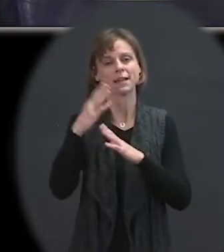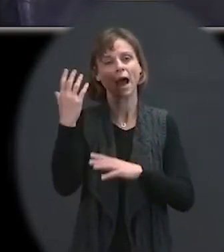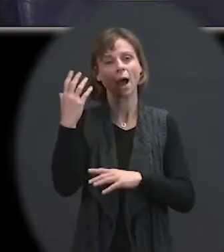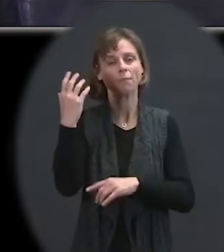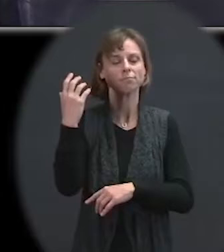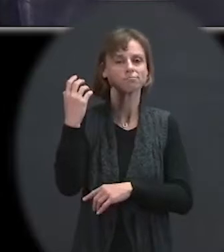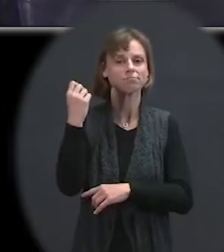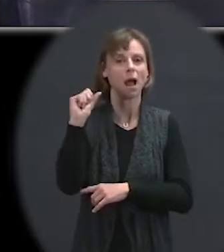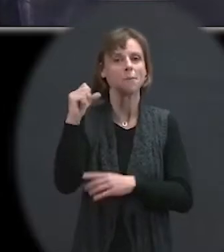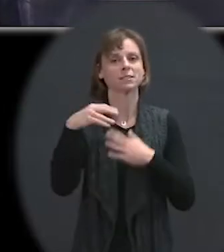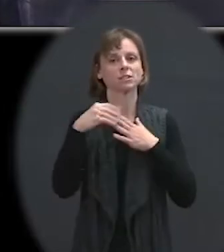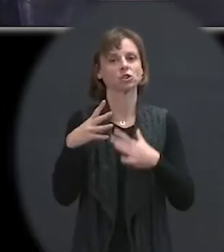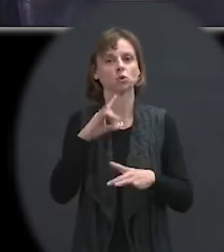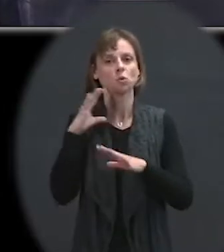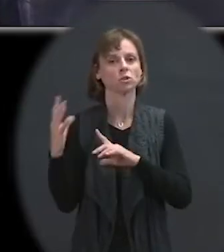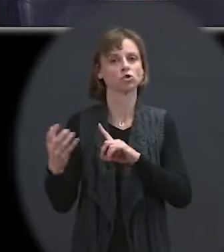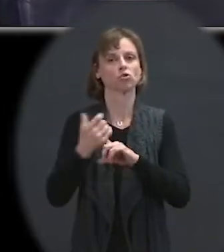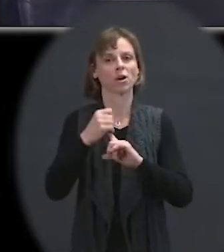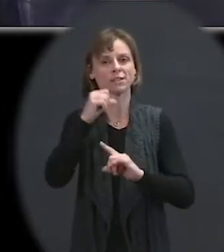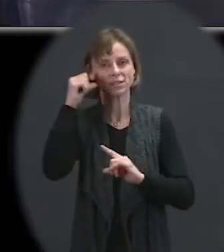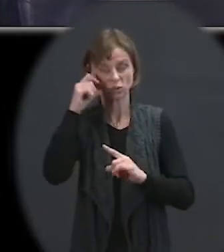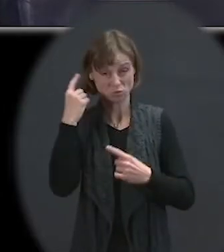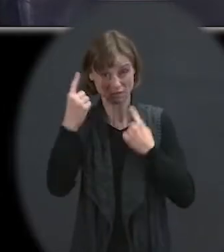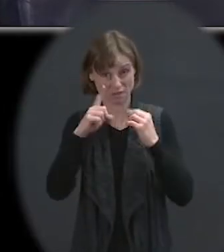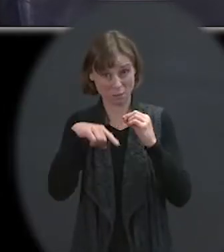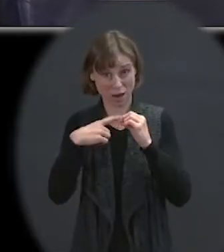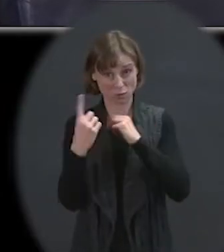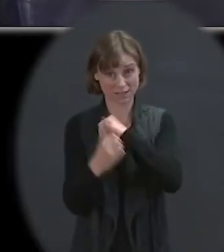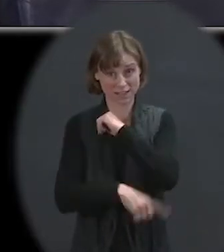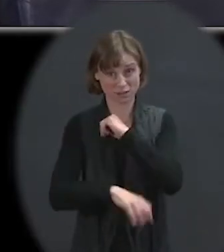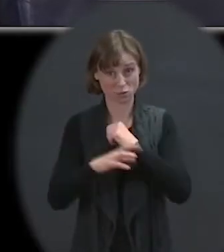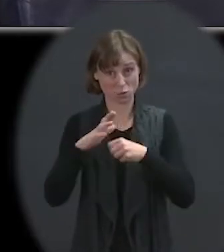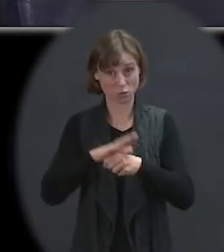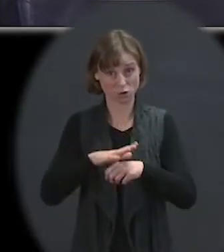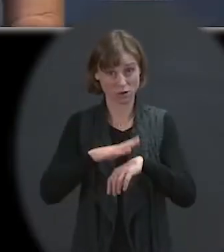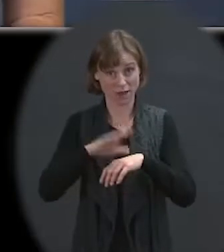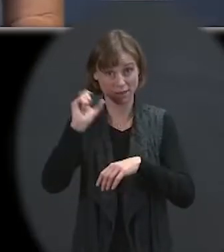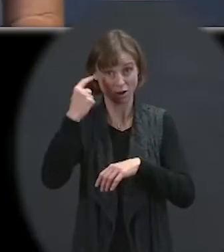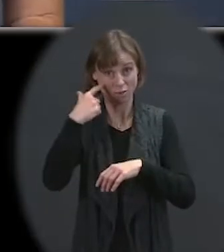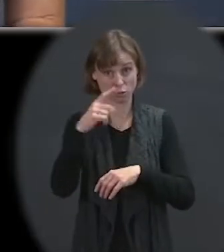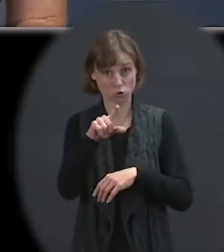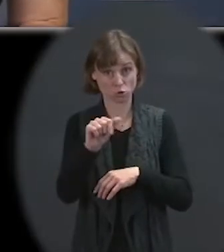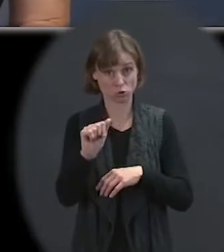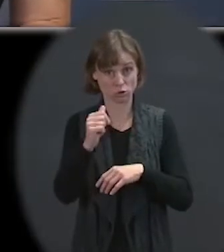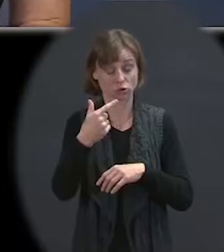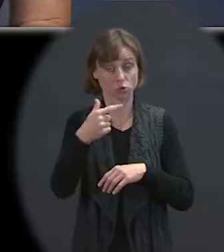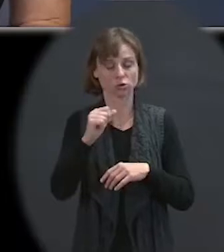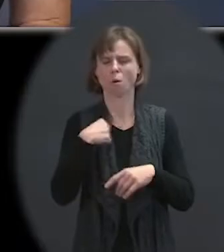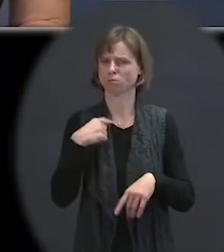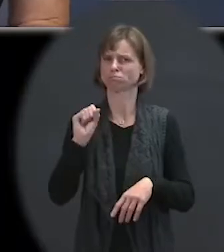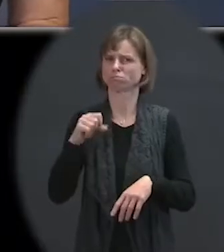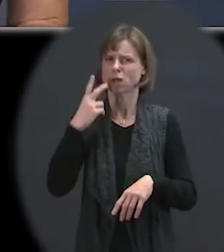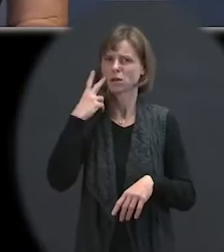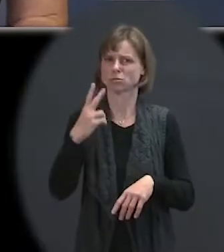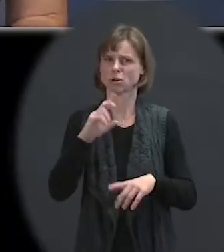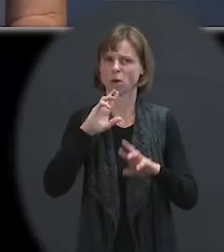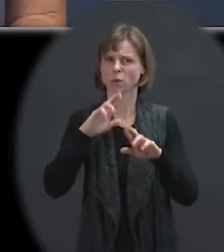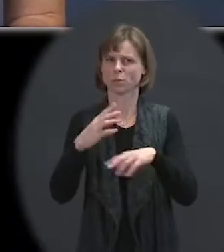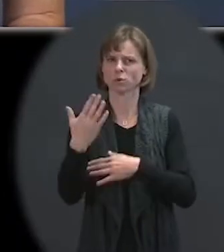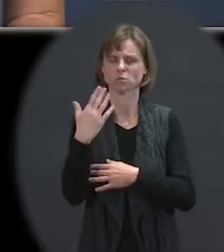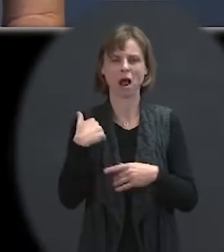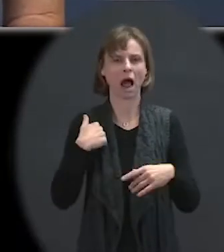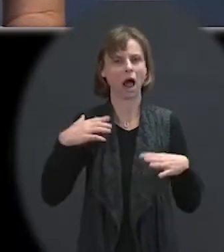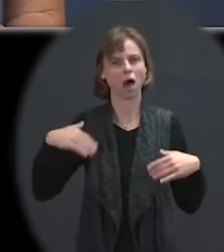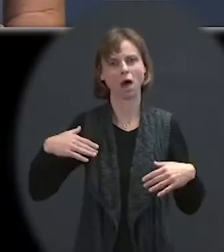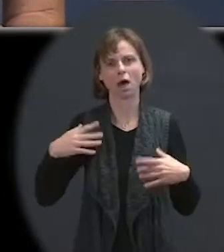Is there any consideration of sanctions or other kind of pressure on the government of Georgia? Yeah, I certainly saw the reports this morning. I didn't have a chance